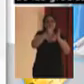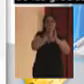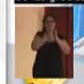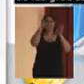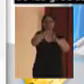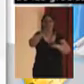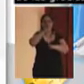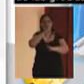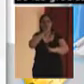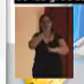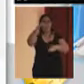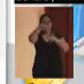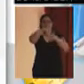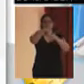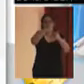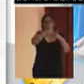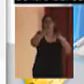is that this technology is also hidden